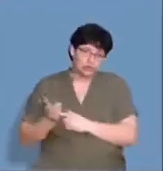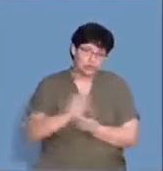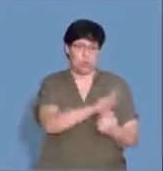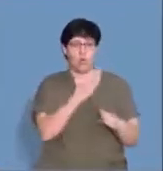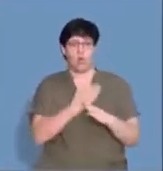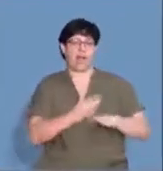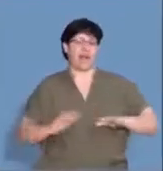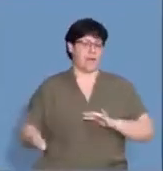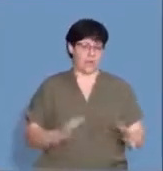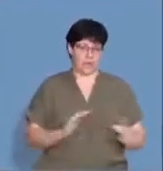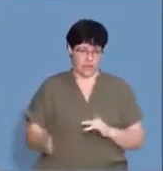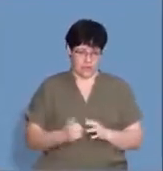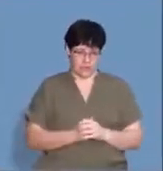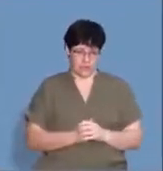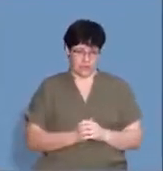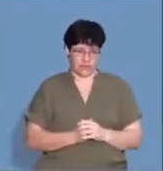working.